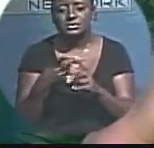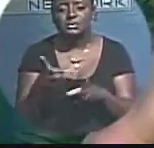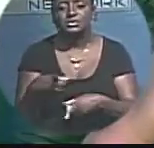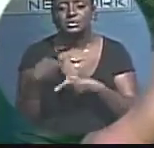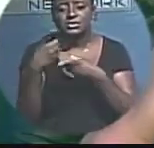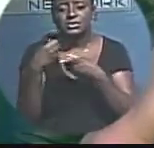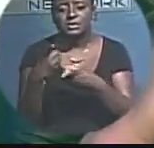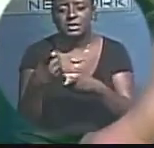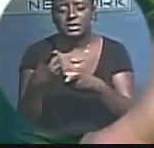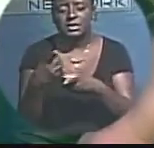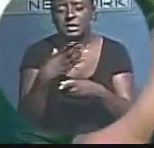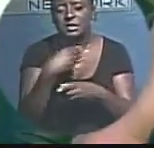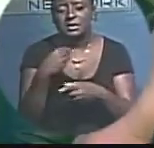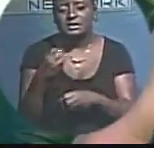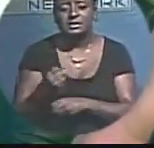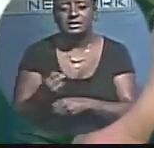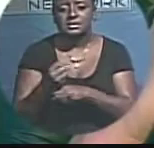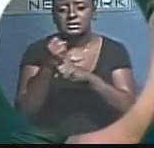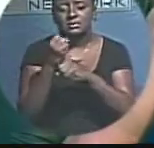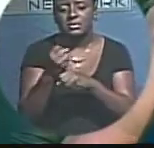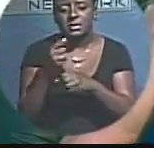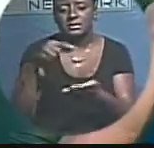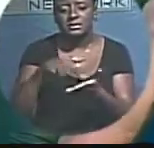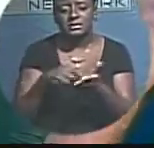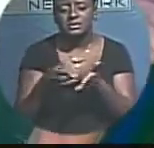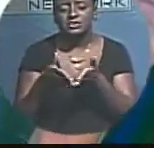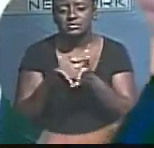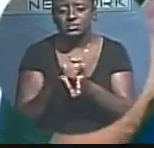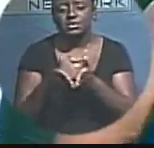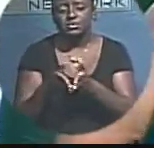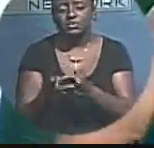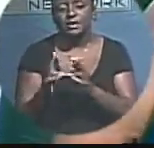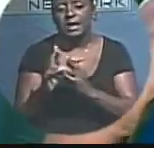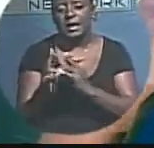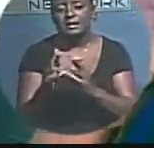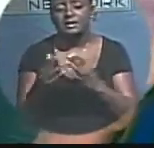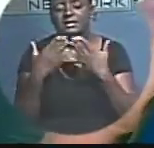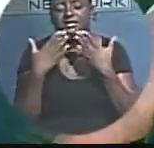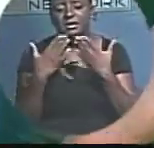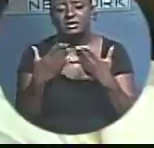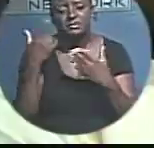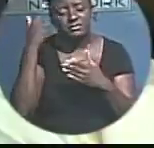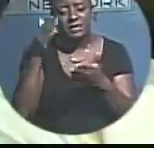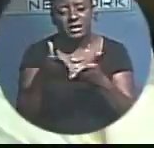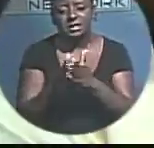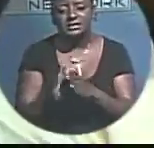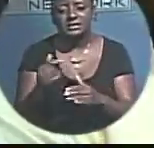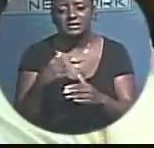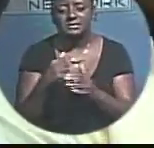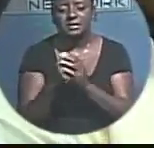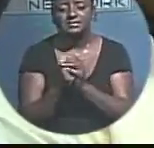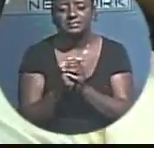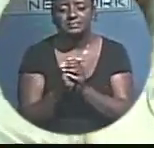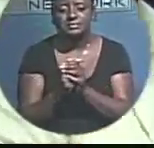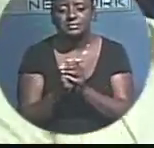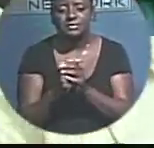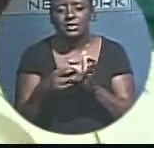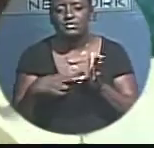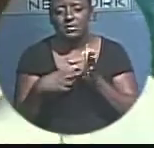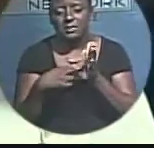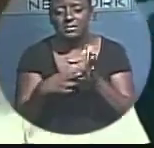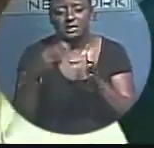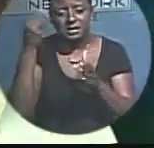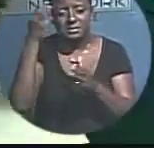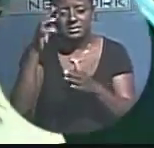and to support this regatta. I couldn't be more pleased. You know, thank you, Eric, so much for asking me. Now, representing the Minister